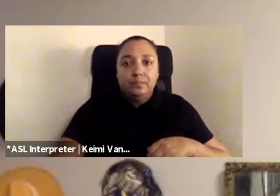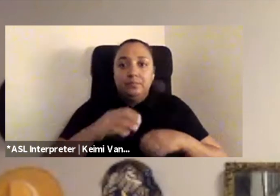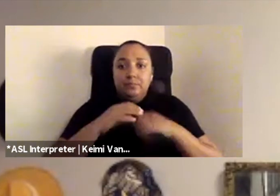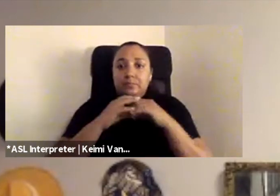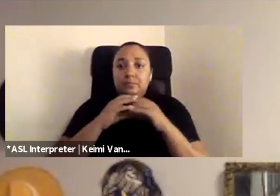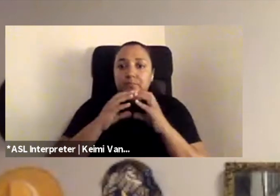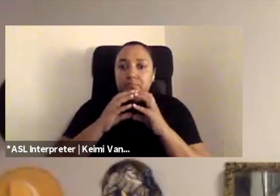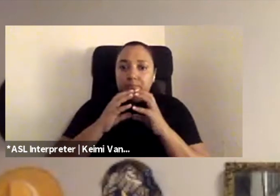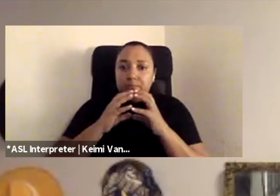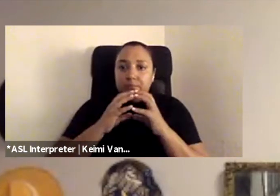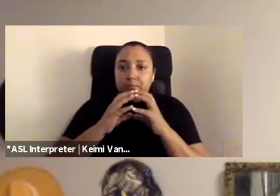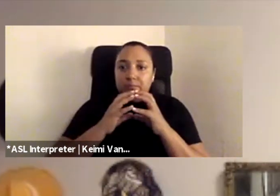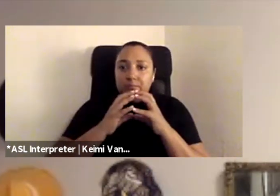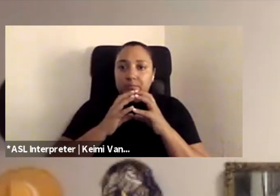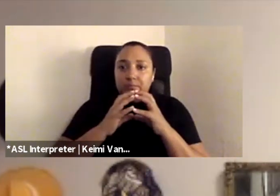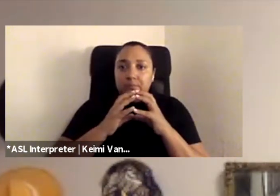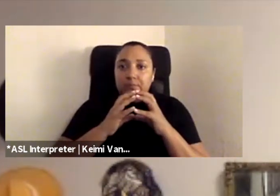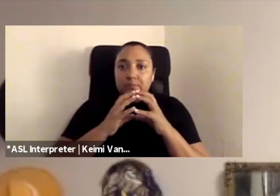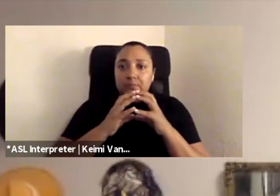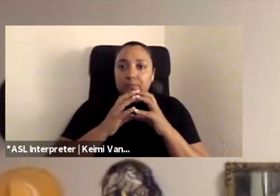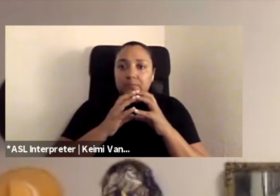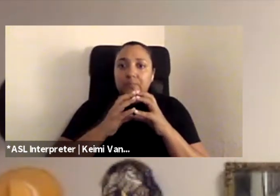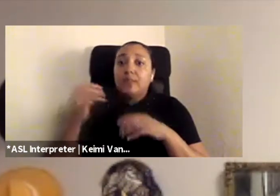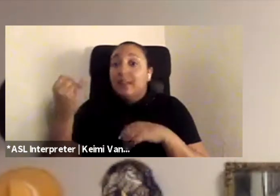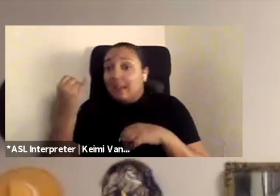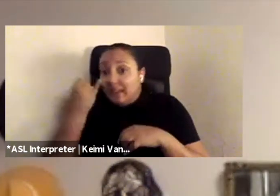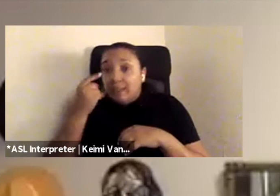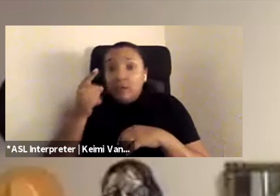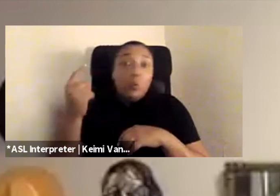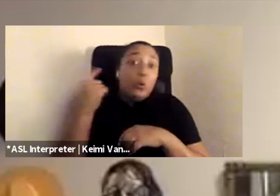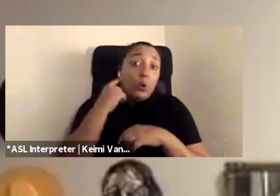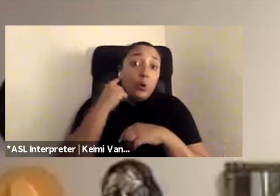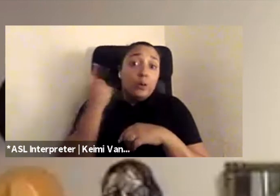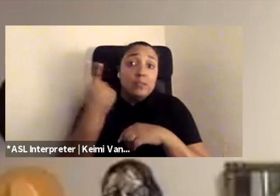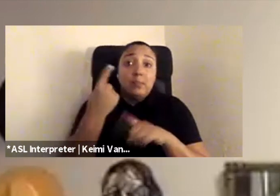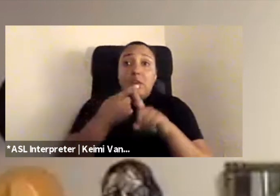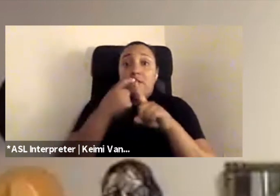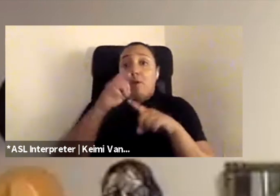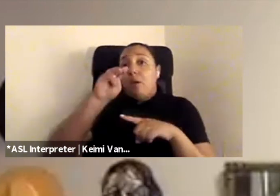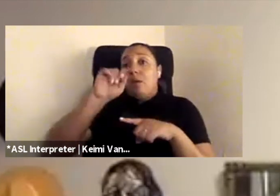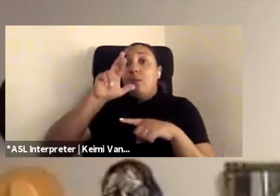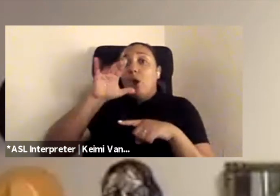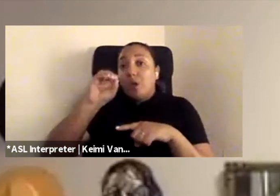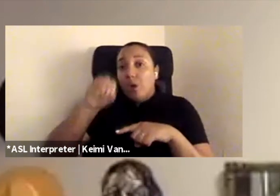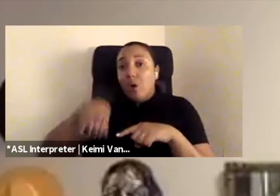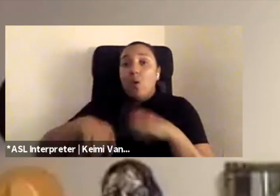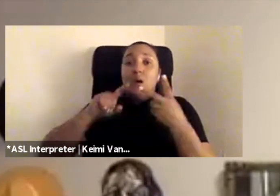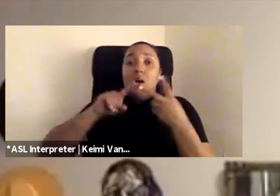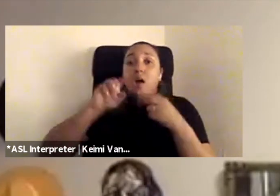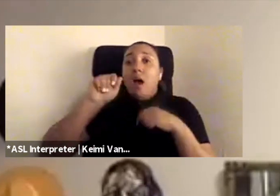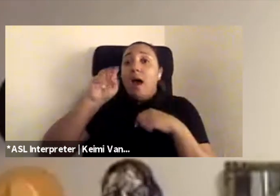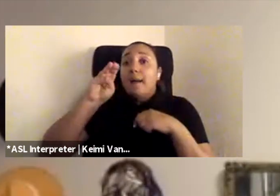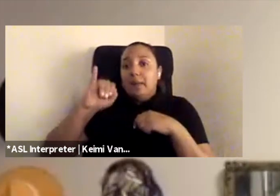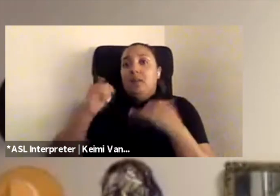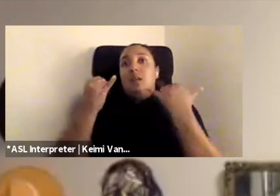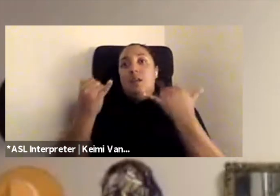If anything that you heard from Mario or Ami sparked a question and you wanted to know a little bit more, this is also the opportunity